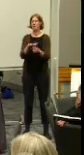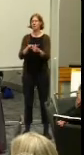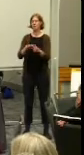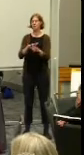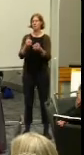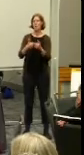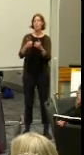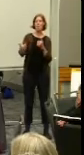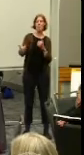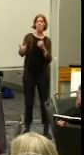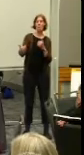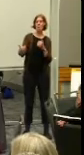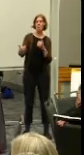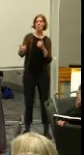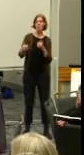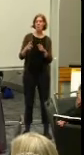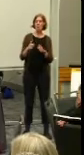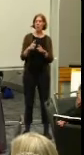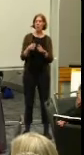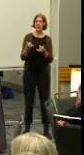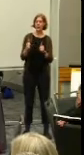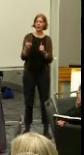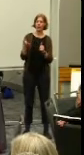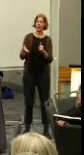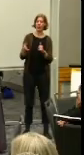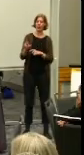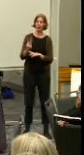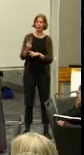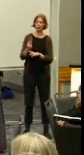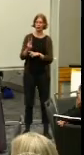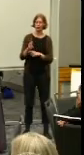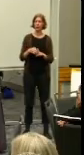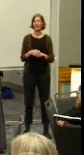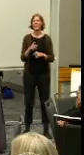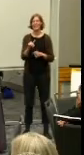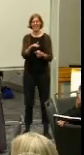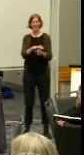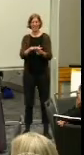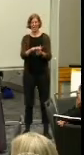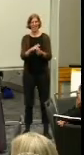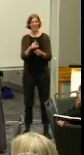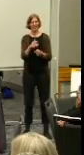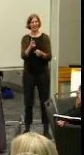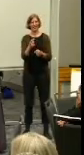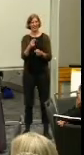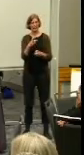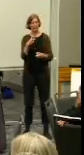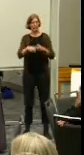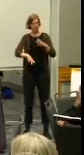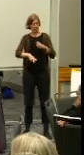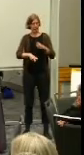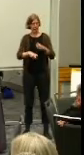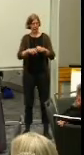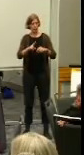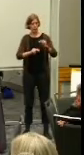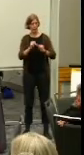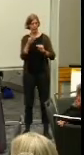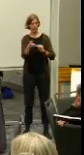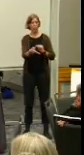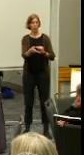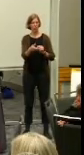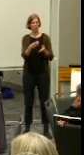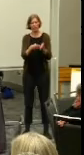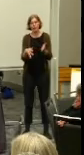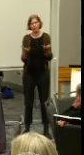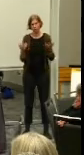to find places to develop along the Fourth Lane Corridor. There's not a whole heap out there, certainly in our price range as well. But the Fourth Lane Commons was